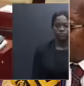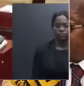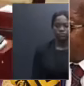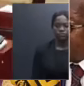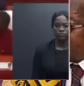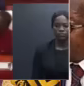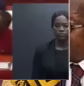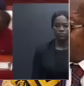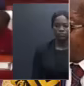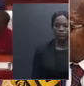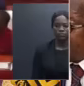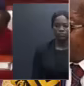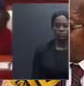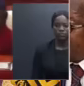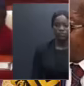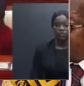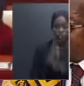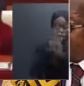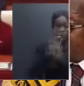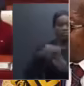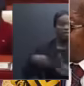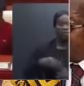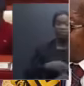Honourable members, take it easy, take it easy.